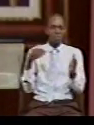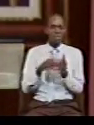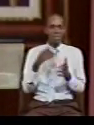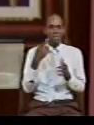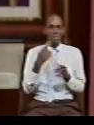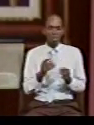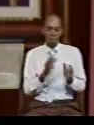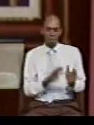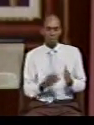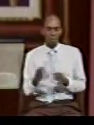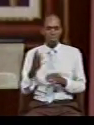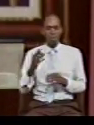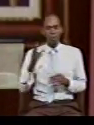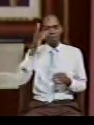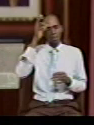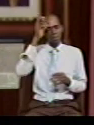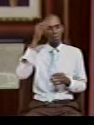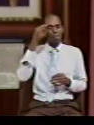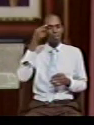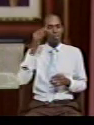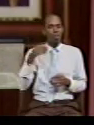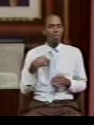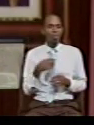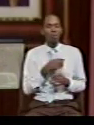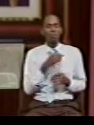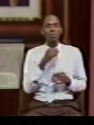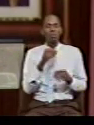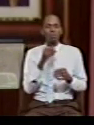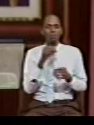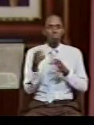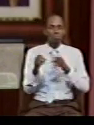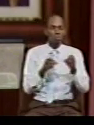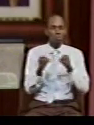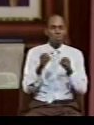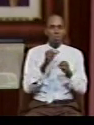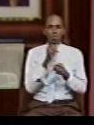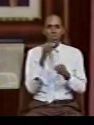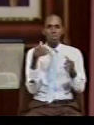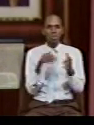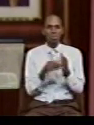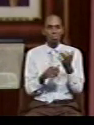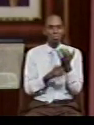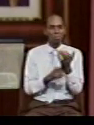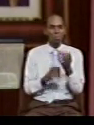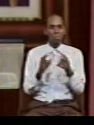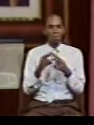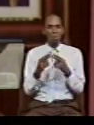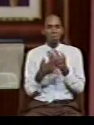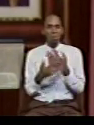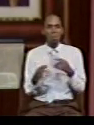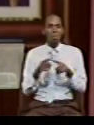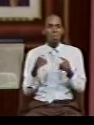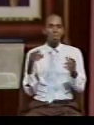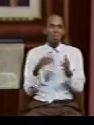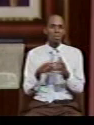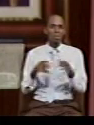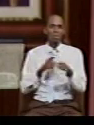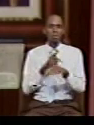devil. For we wrestle not against flesh and blood, but against